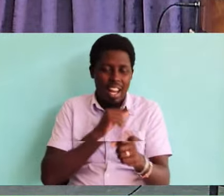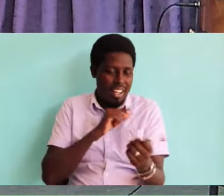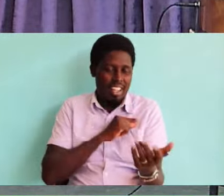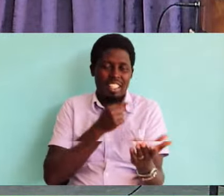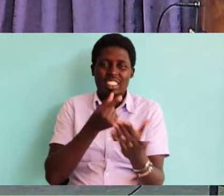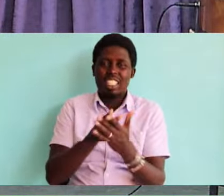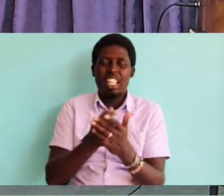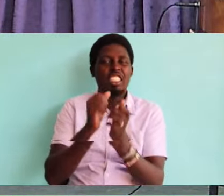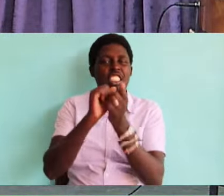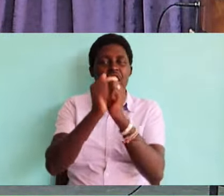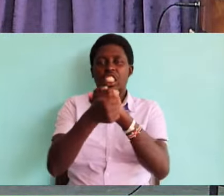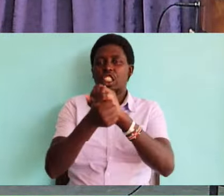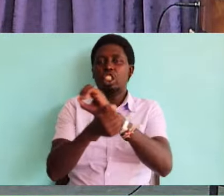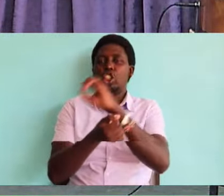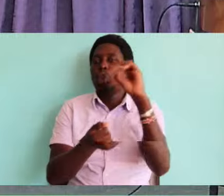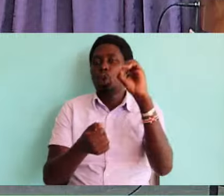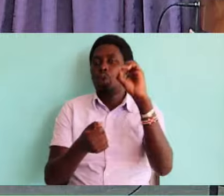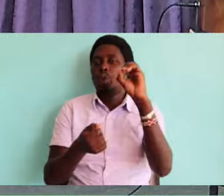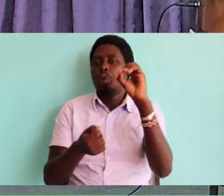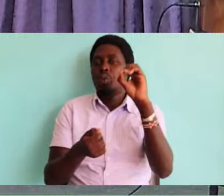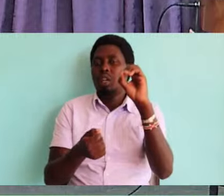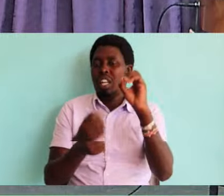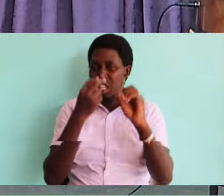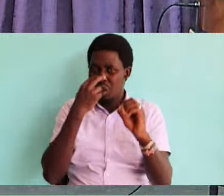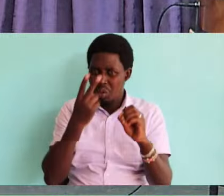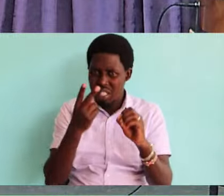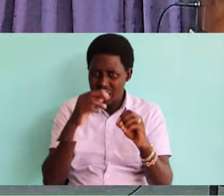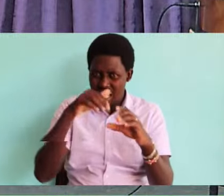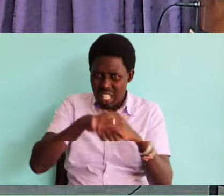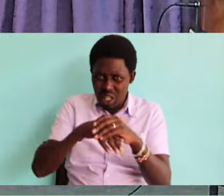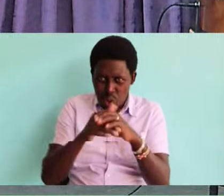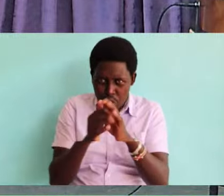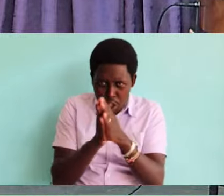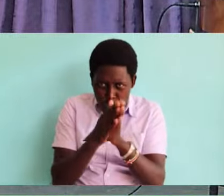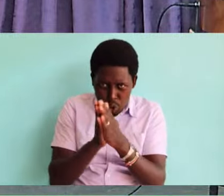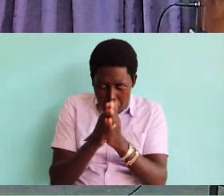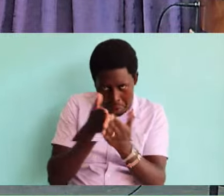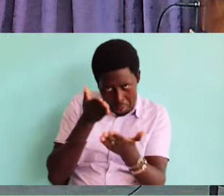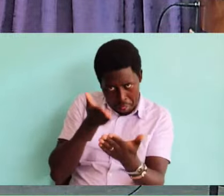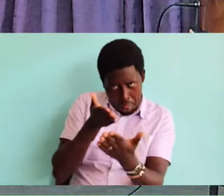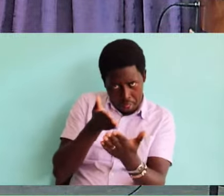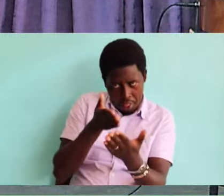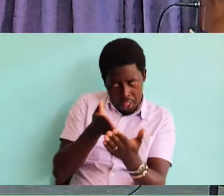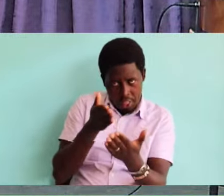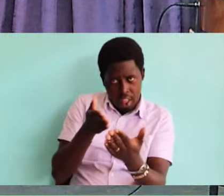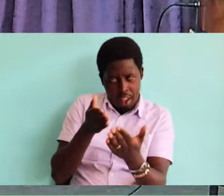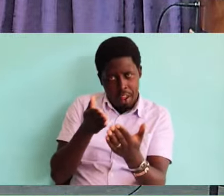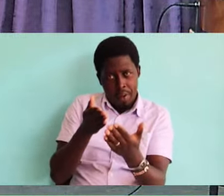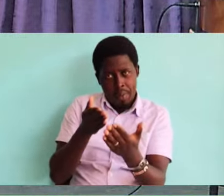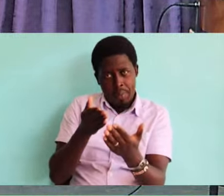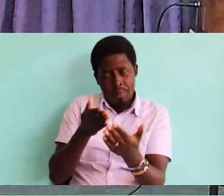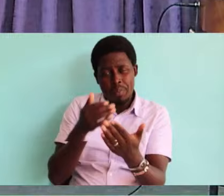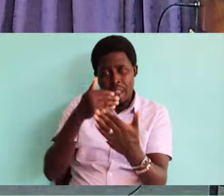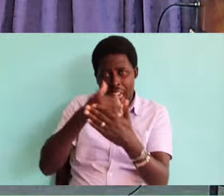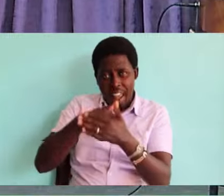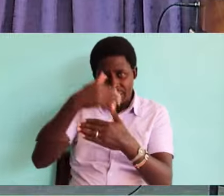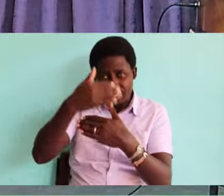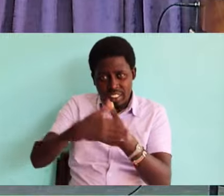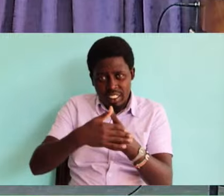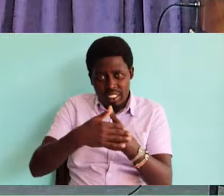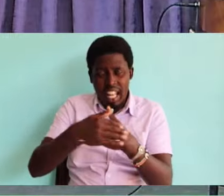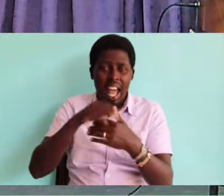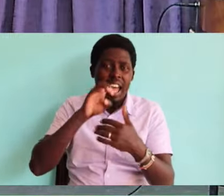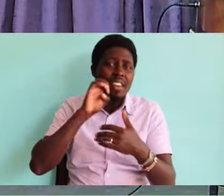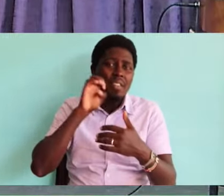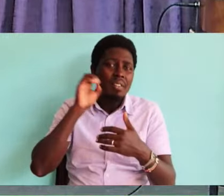not change. And we see this in this passage, that even after these people had